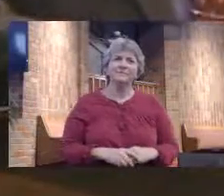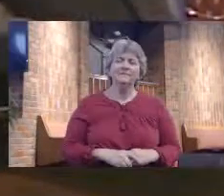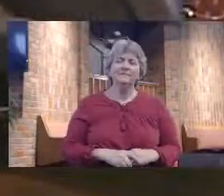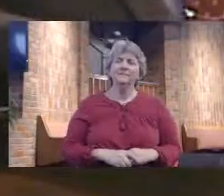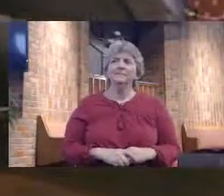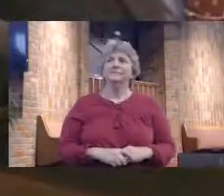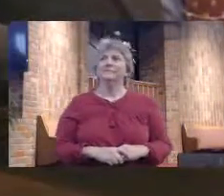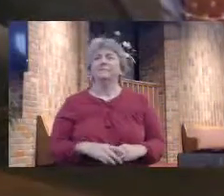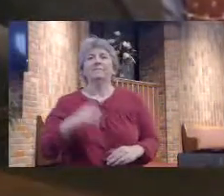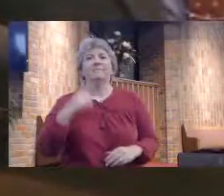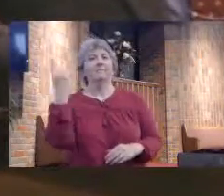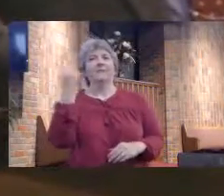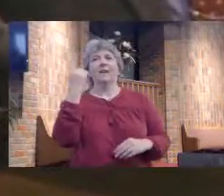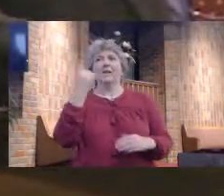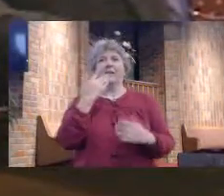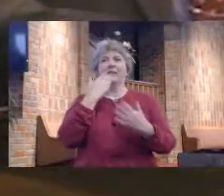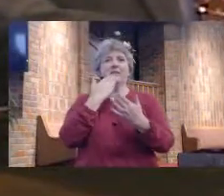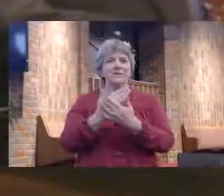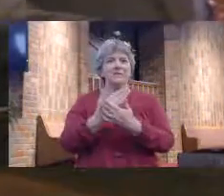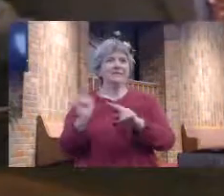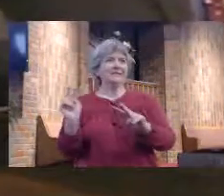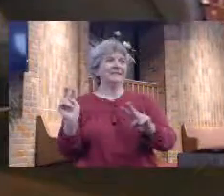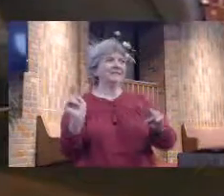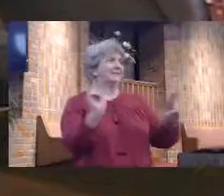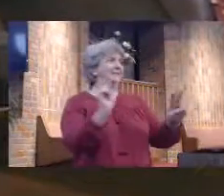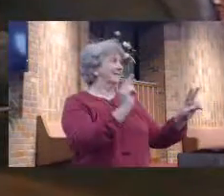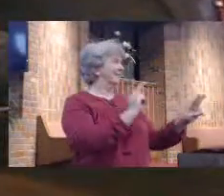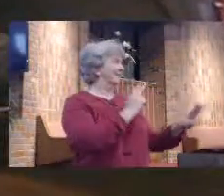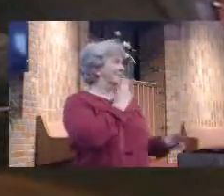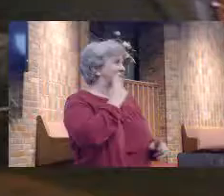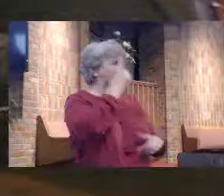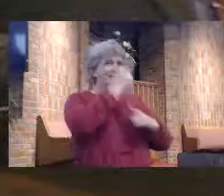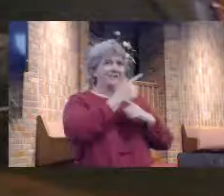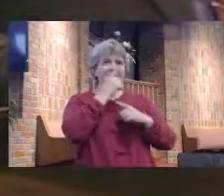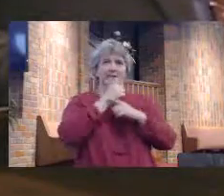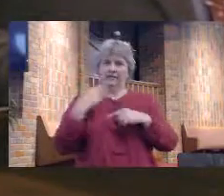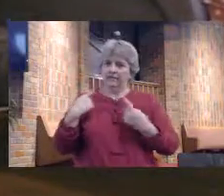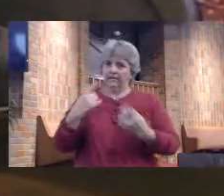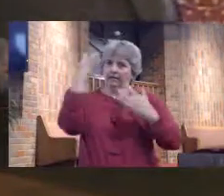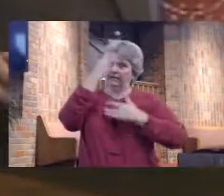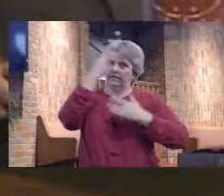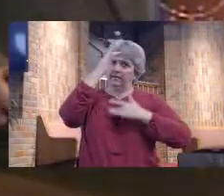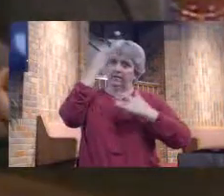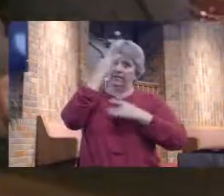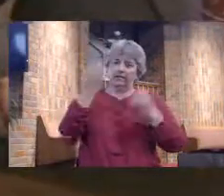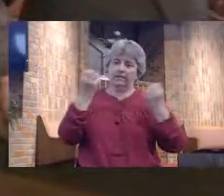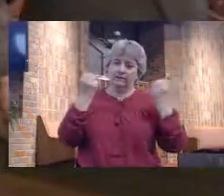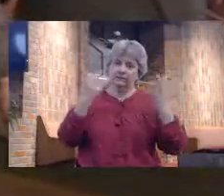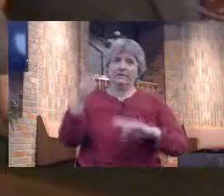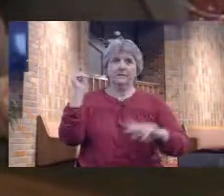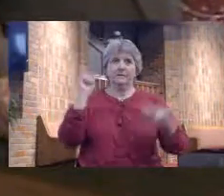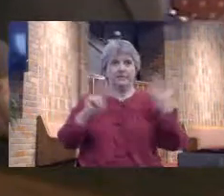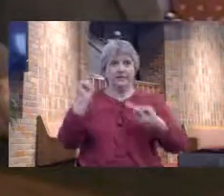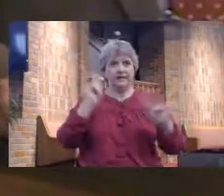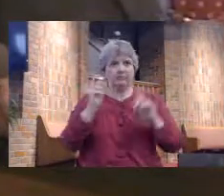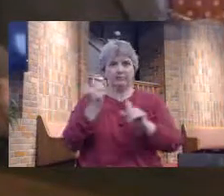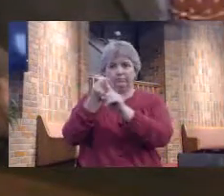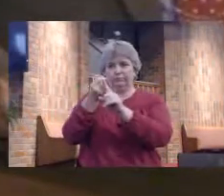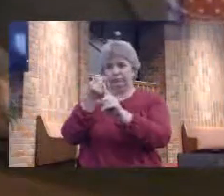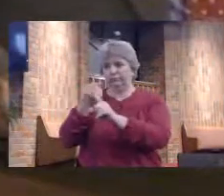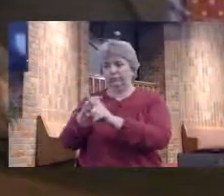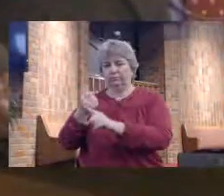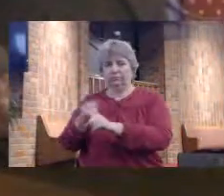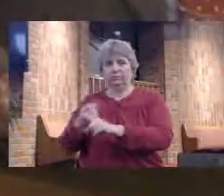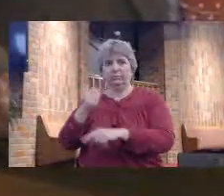It is always good to look out and see brethren, but we have so many sick folks. We have had people that have